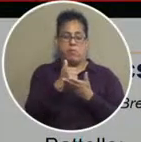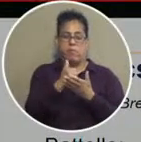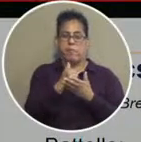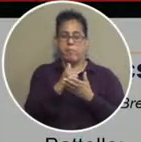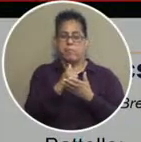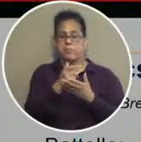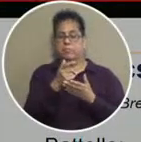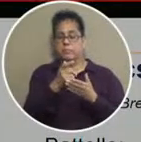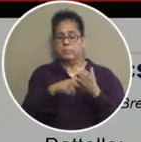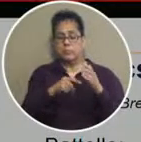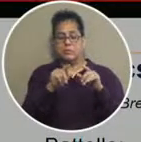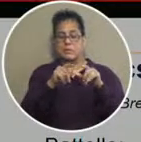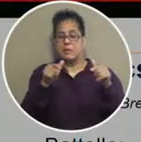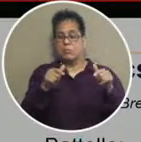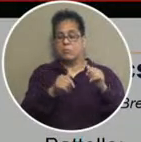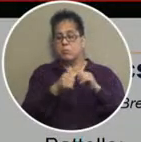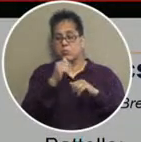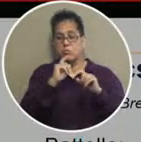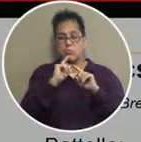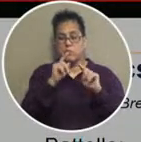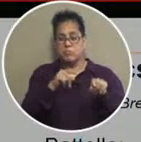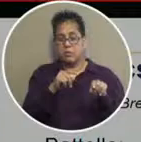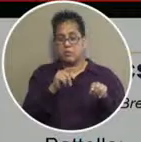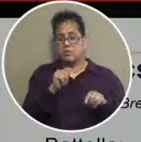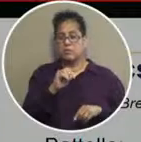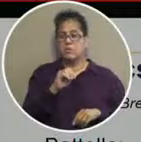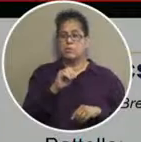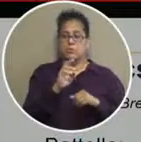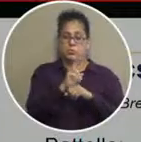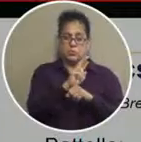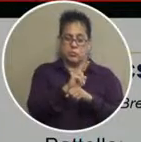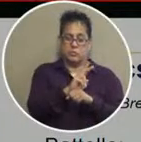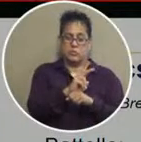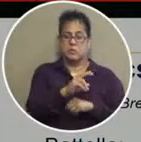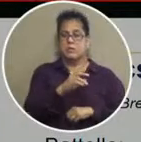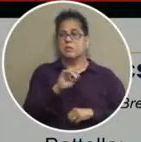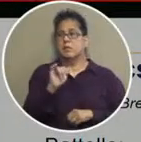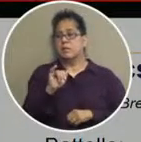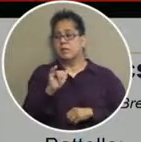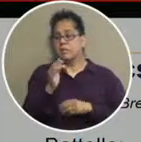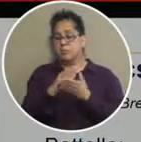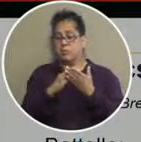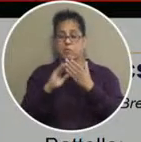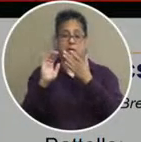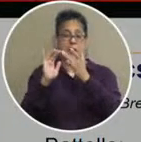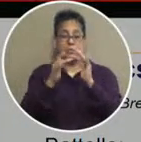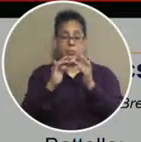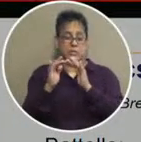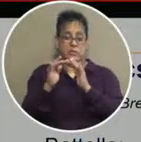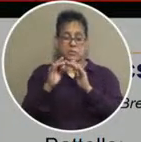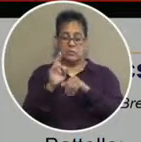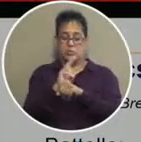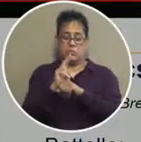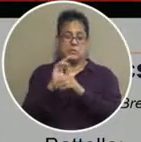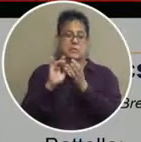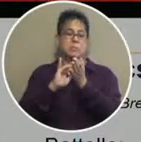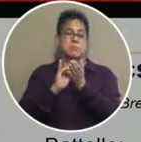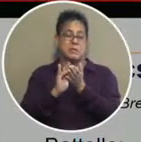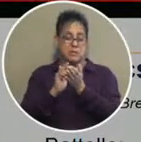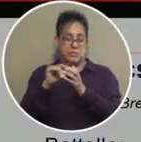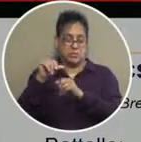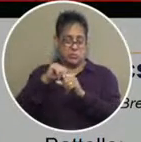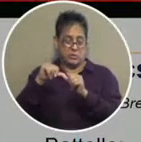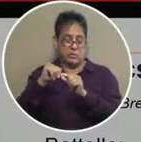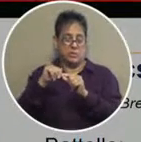language that they would most respond to. And for example, as part of our outreach, we've been working with the Medical Society to sort